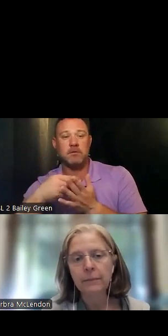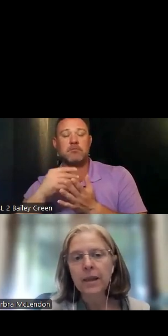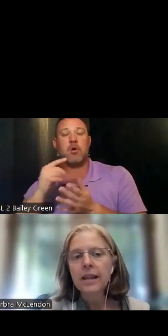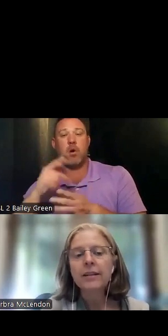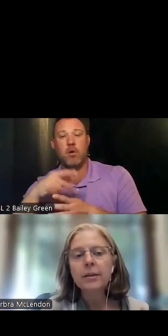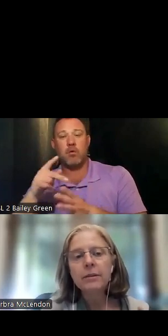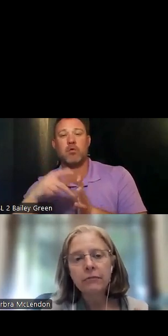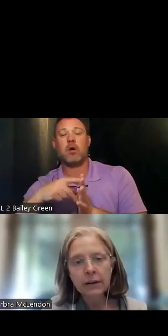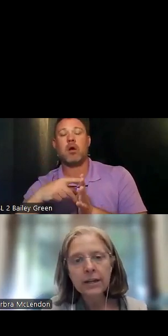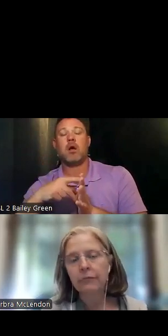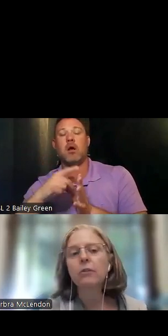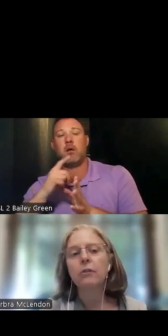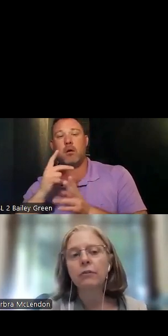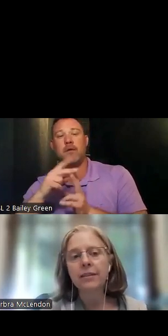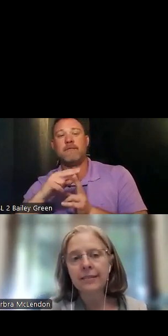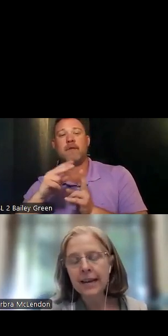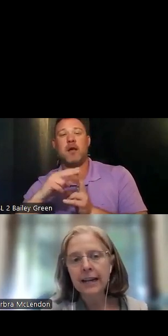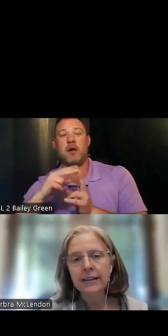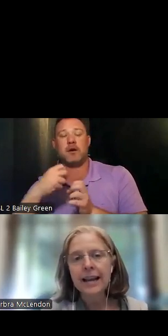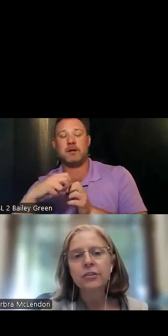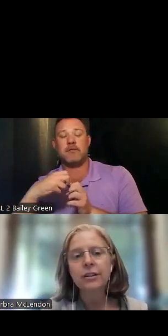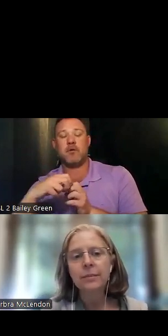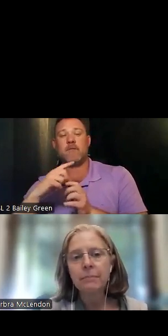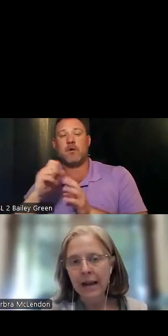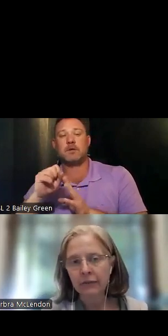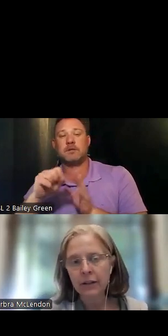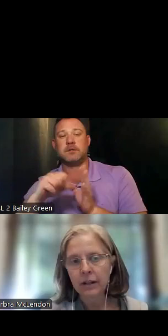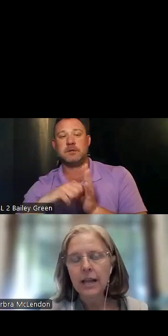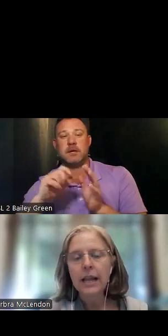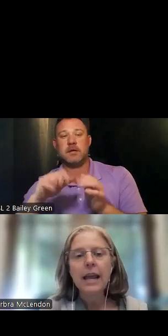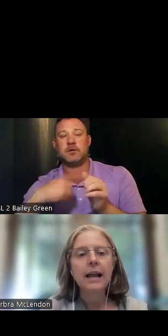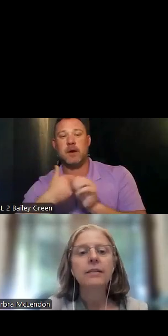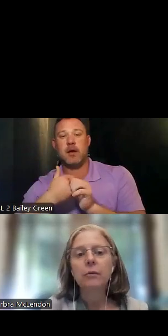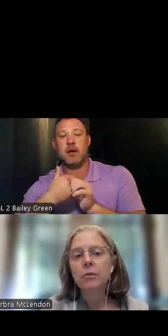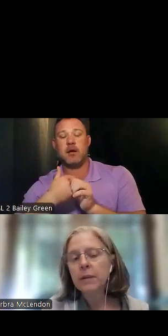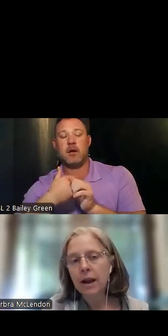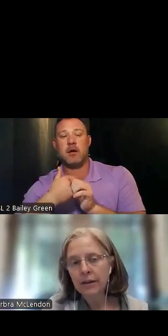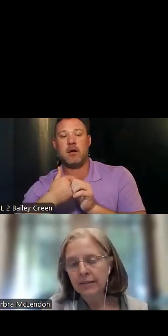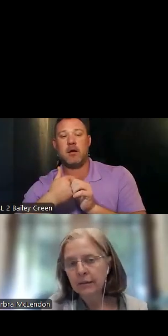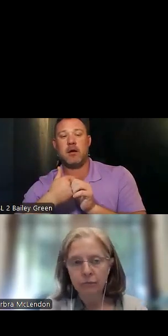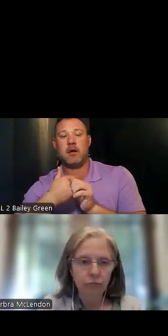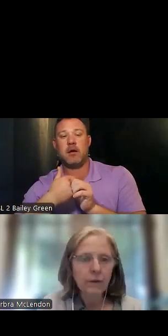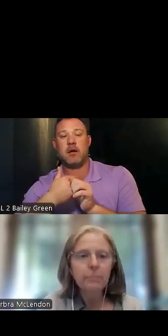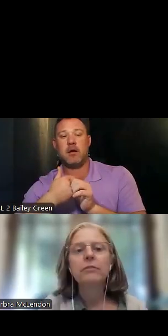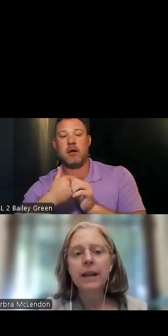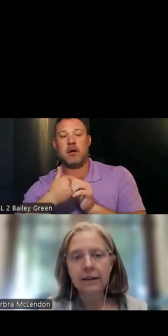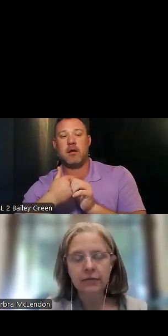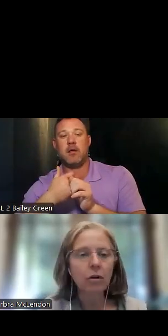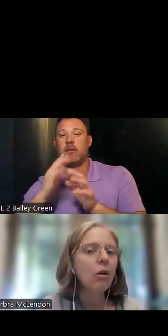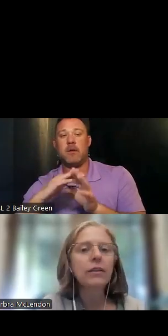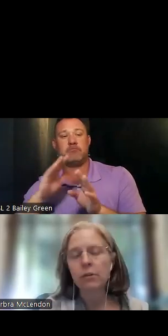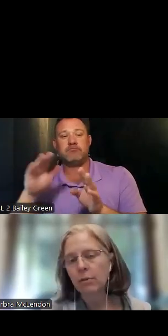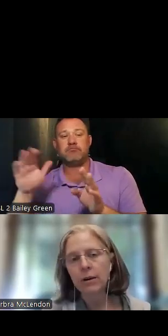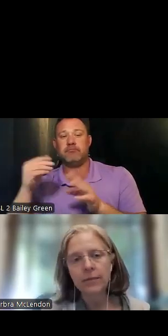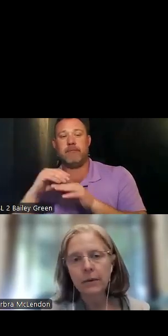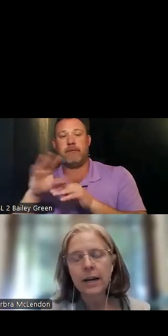program is going to be very difficult for the state to actually backfill. And there would be obviously ripple effects for